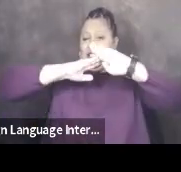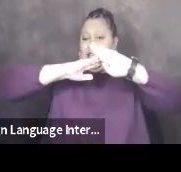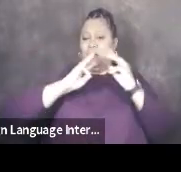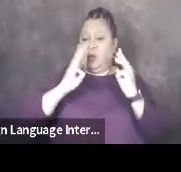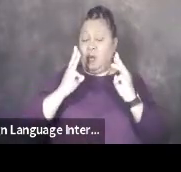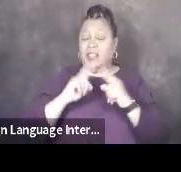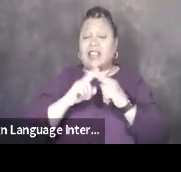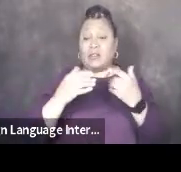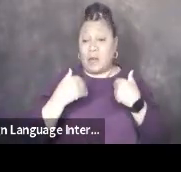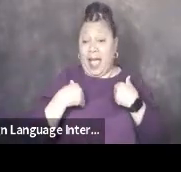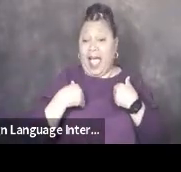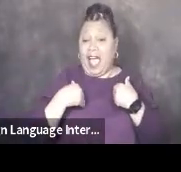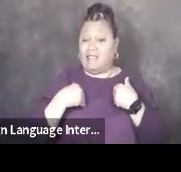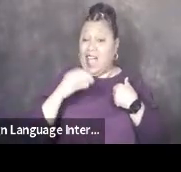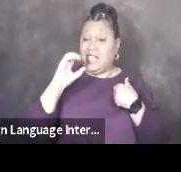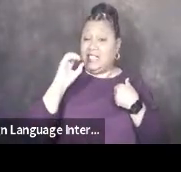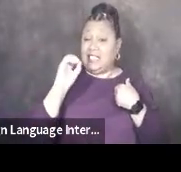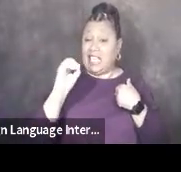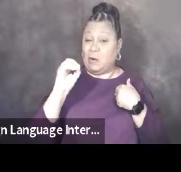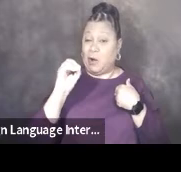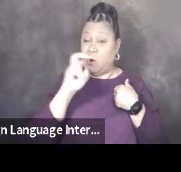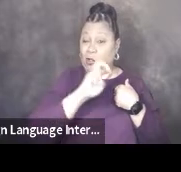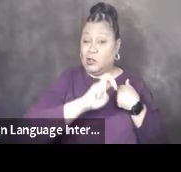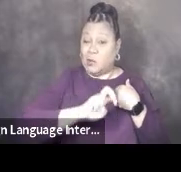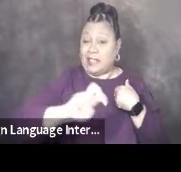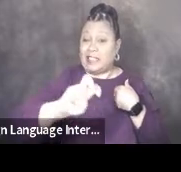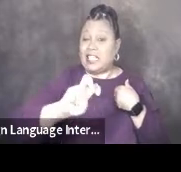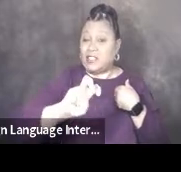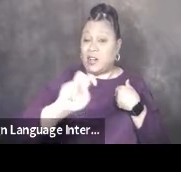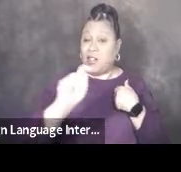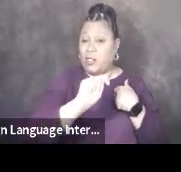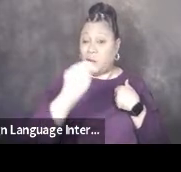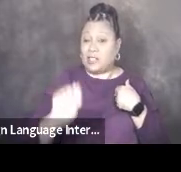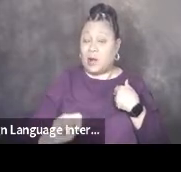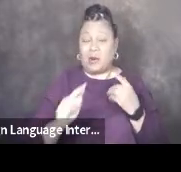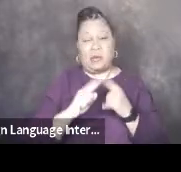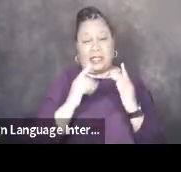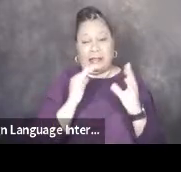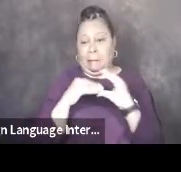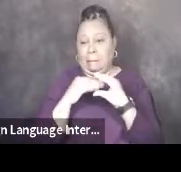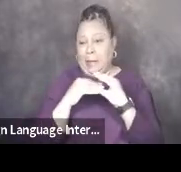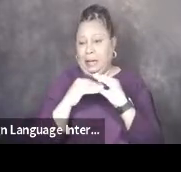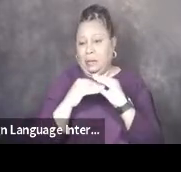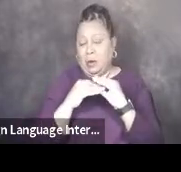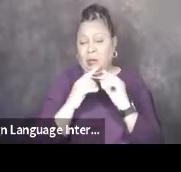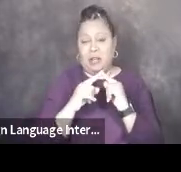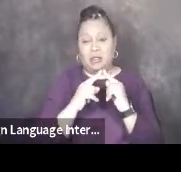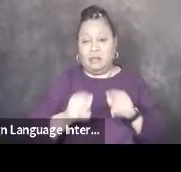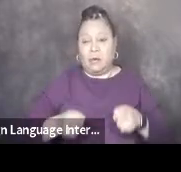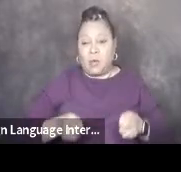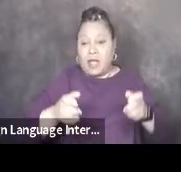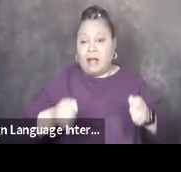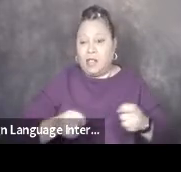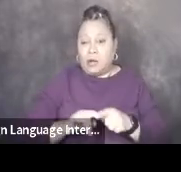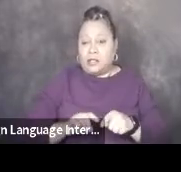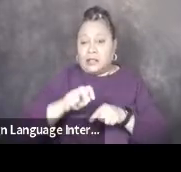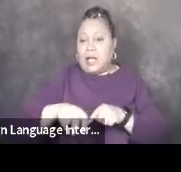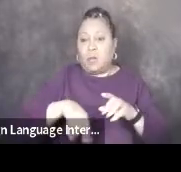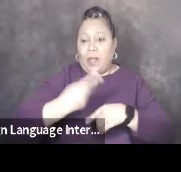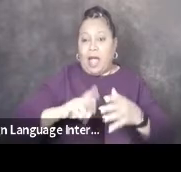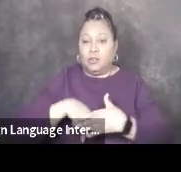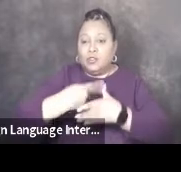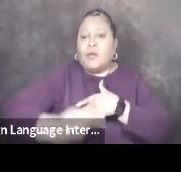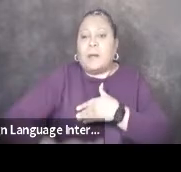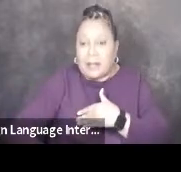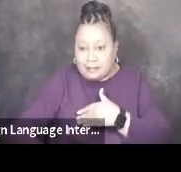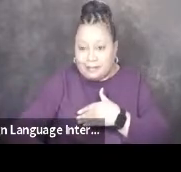able to have a 0 transition threshold or a very minimal transition that you can wheel across or step across without tripping.